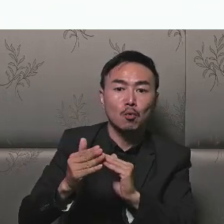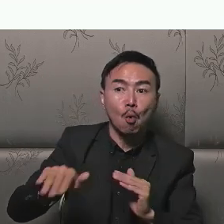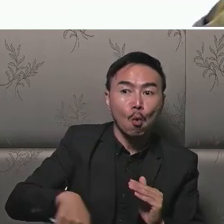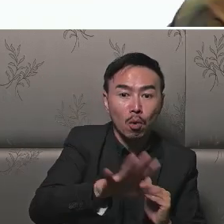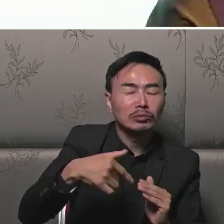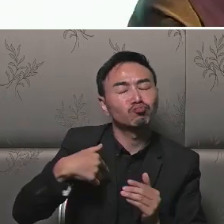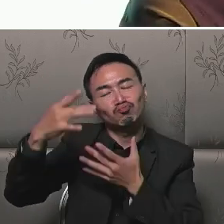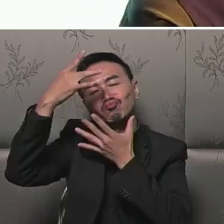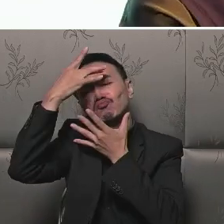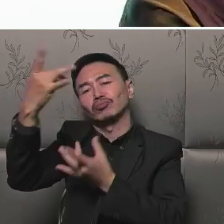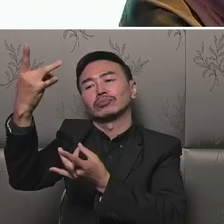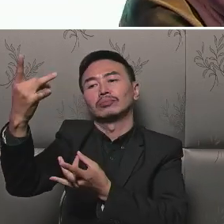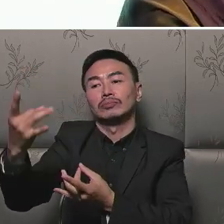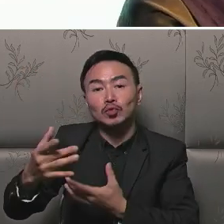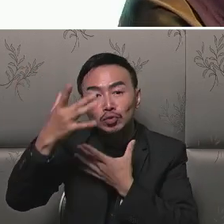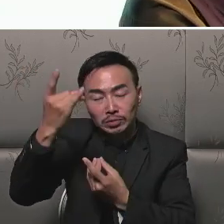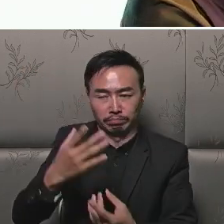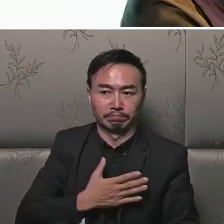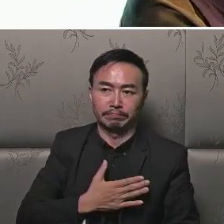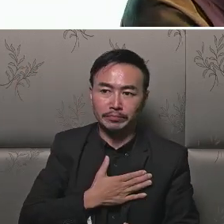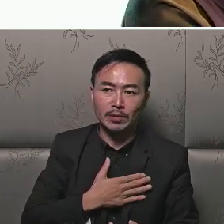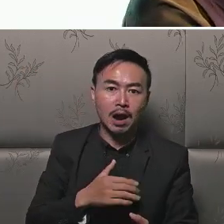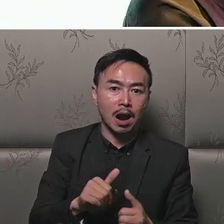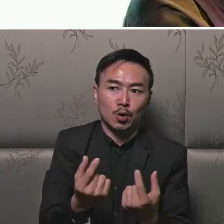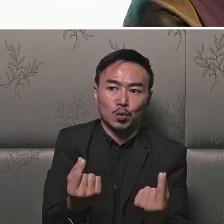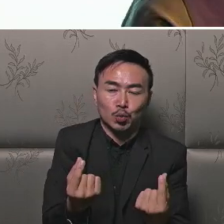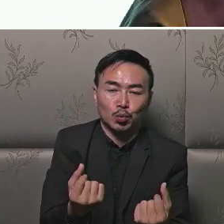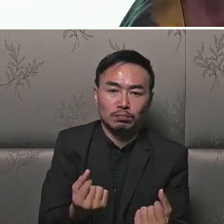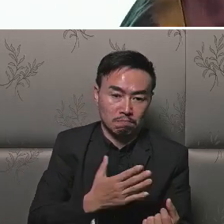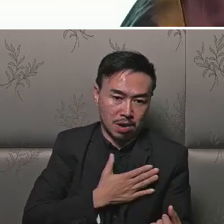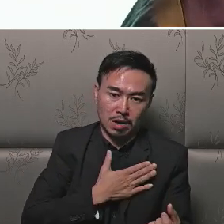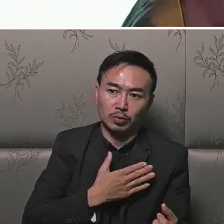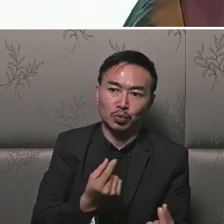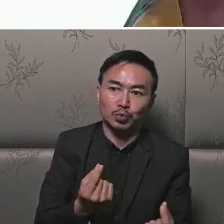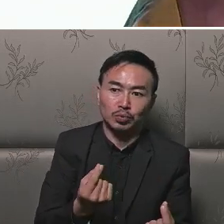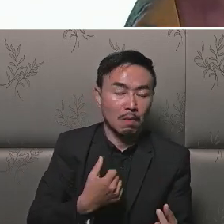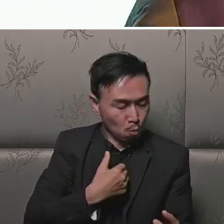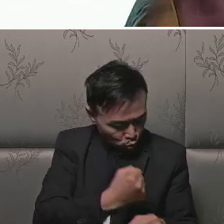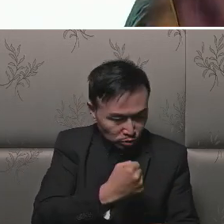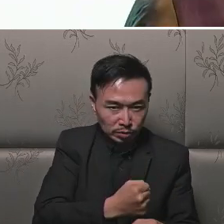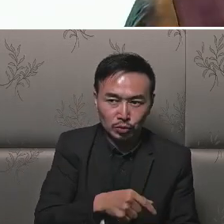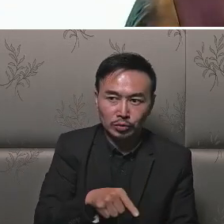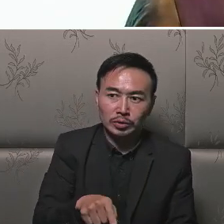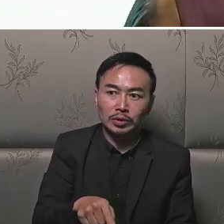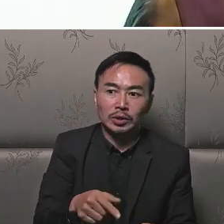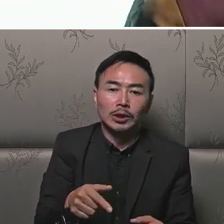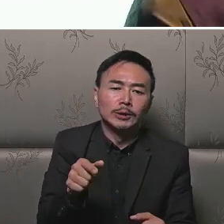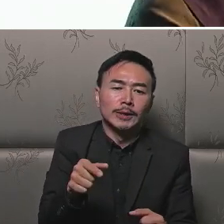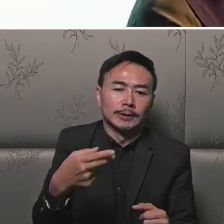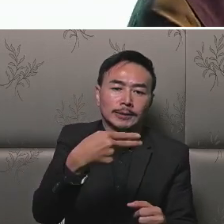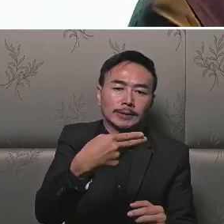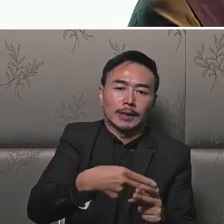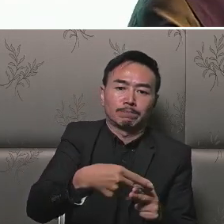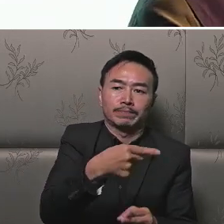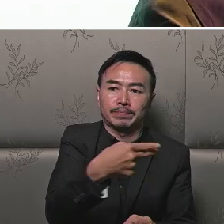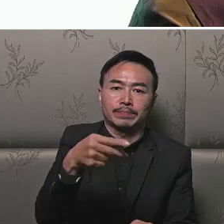of Panay, Philippines. While Pasibo approach being part of the banner bigger